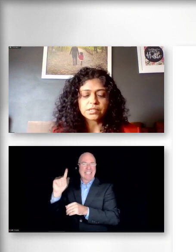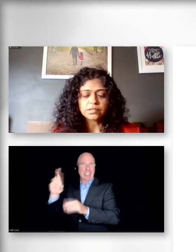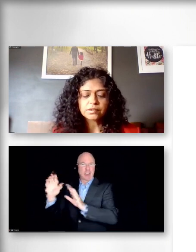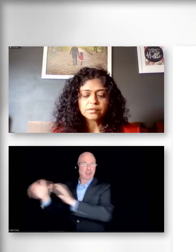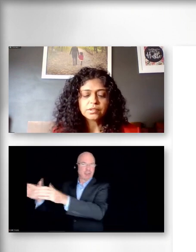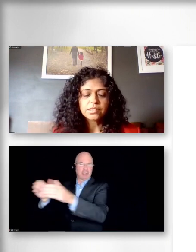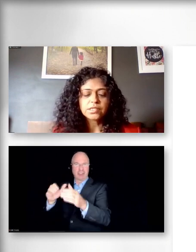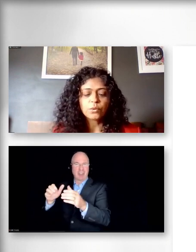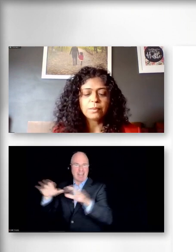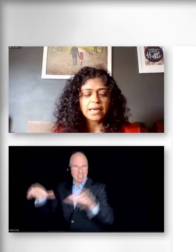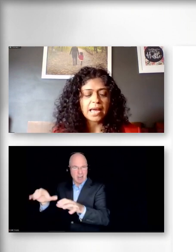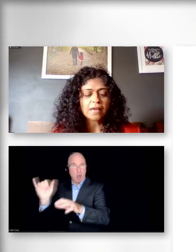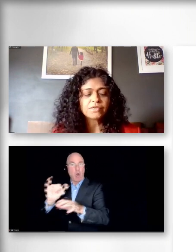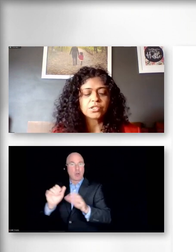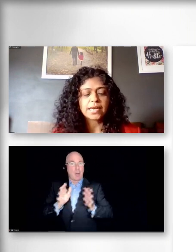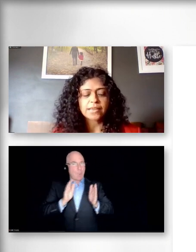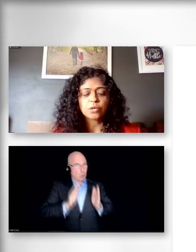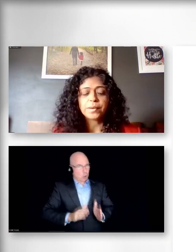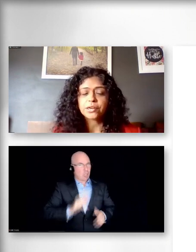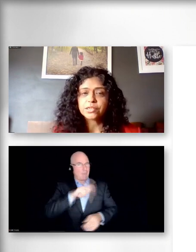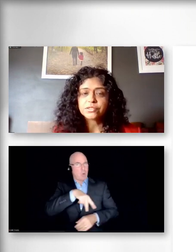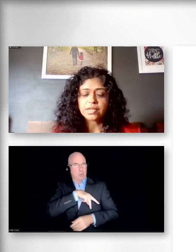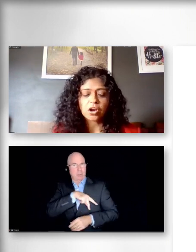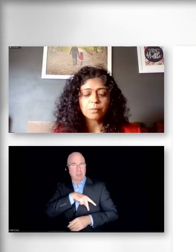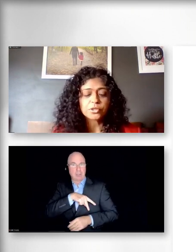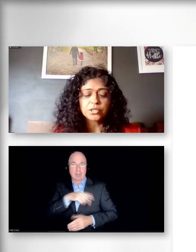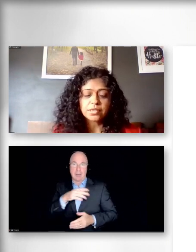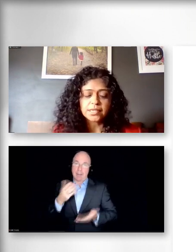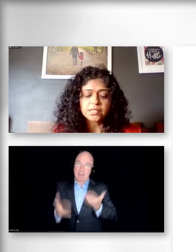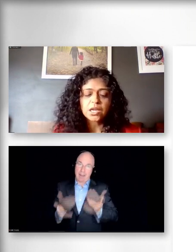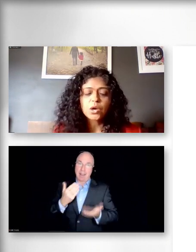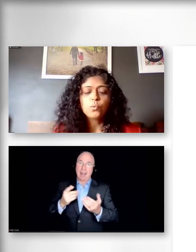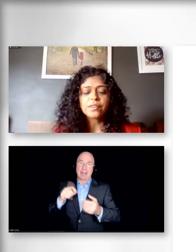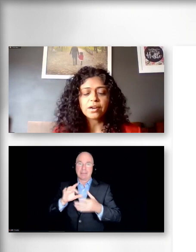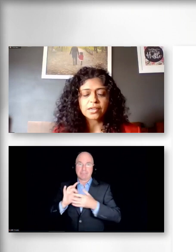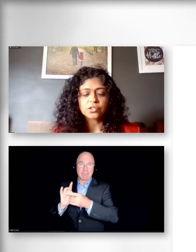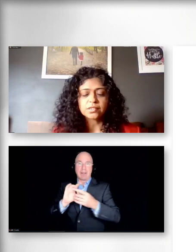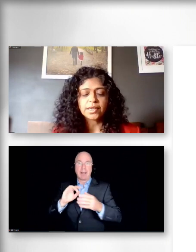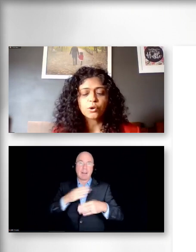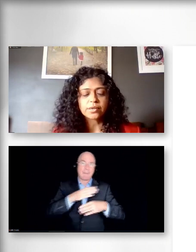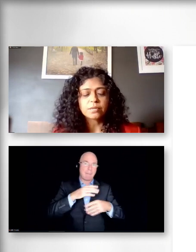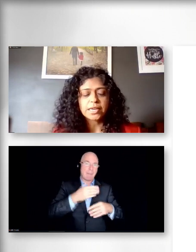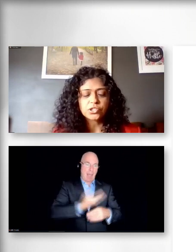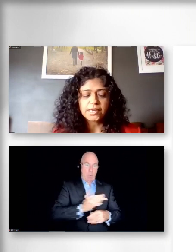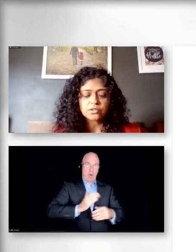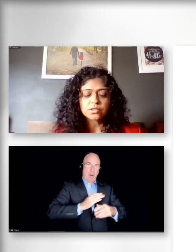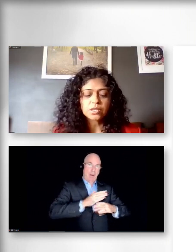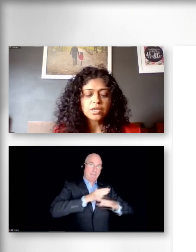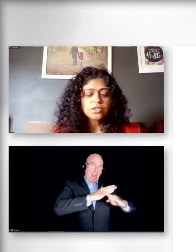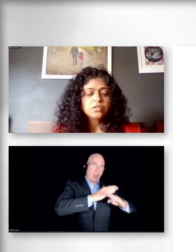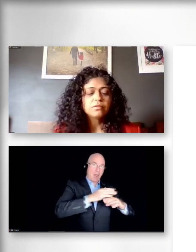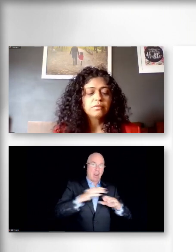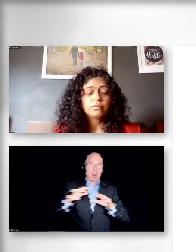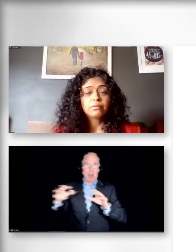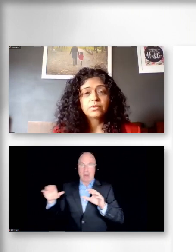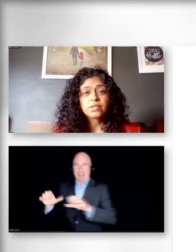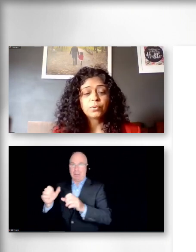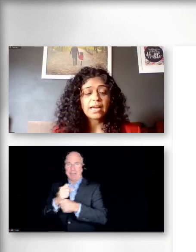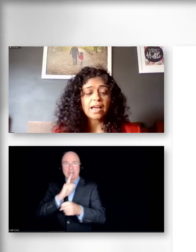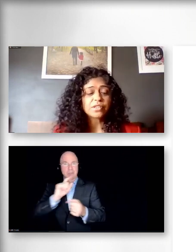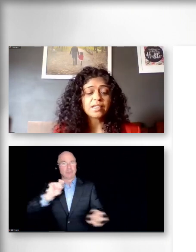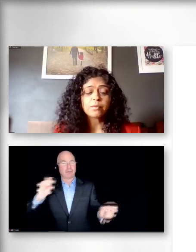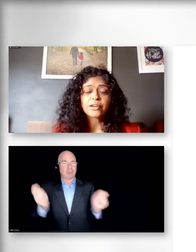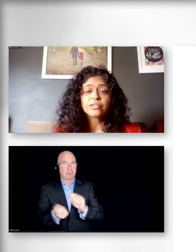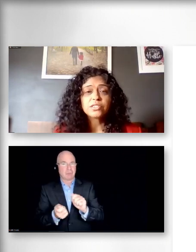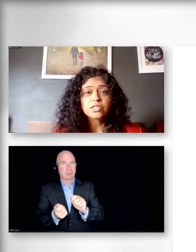also the personal. So we may have to connect our barriers and opportunities with our actions in order to make change. So